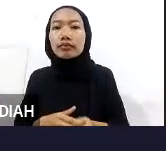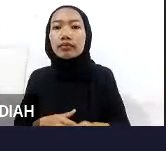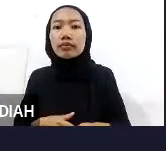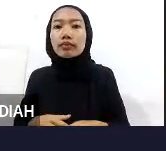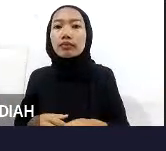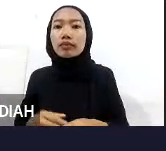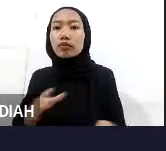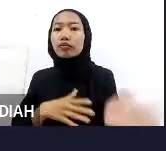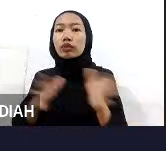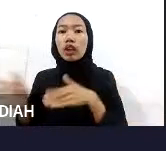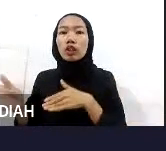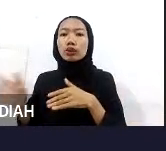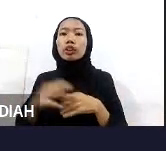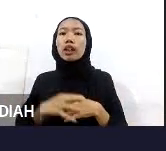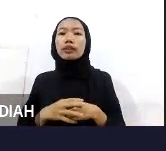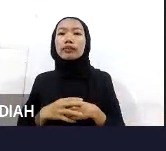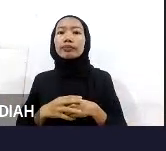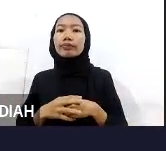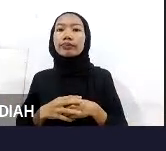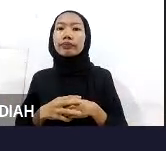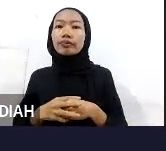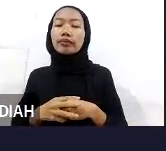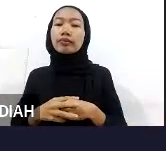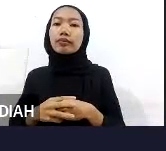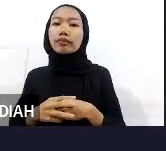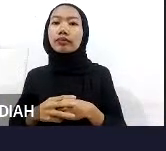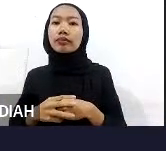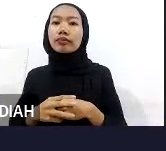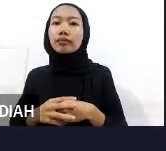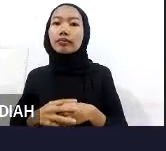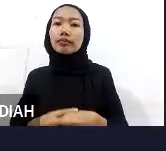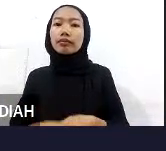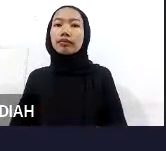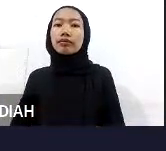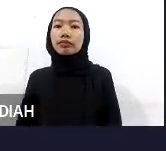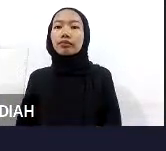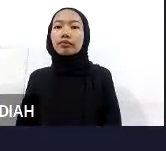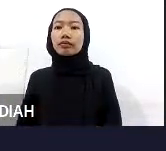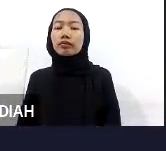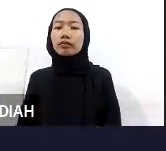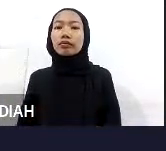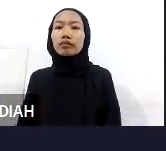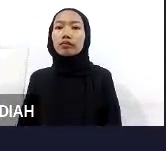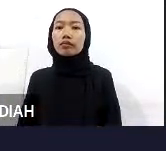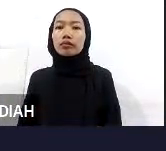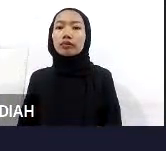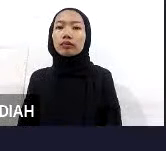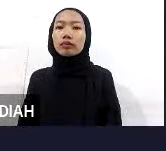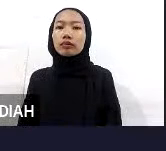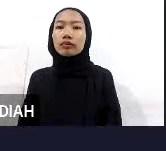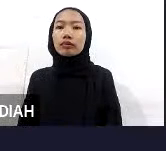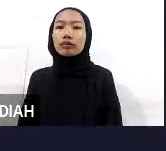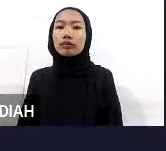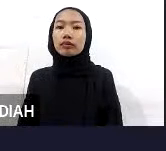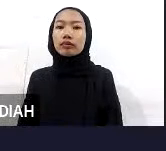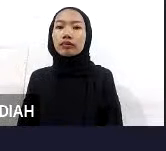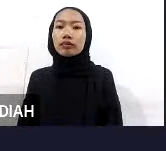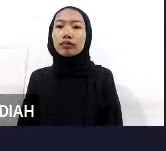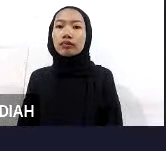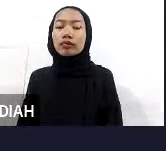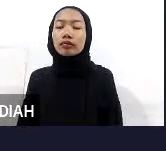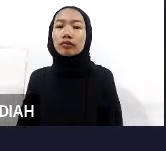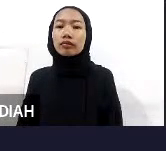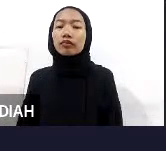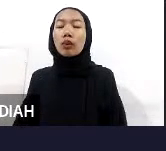So I want to come back to this development of the two